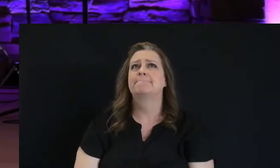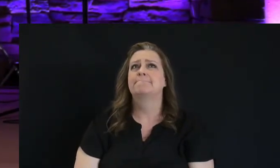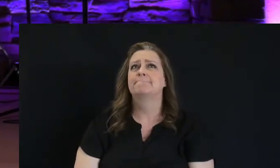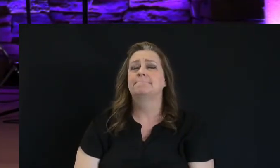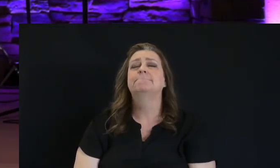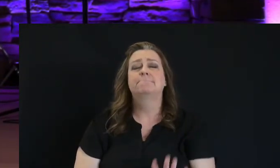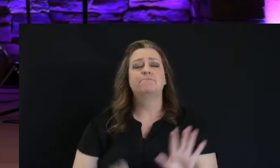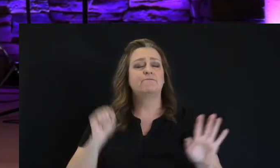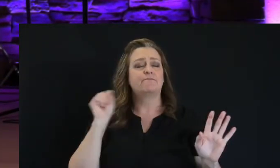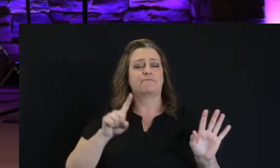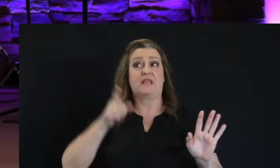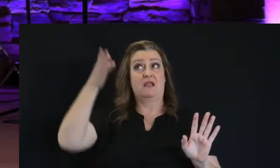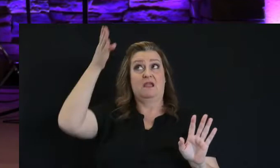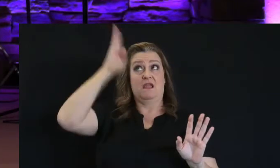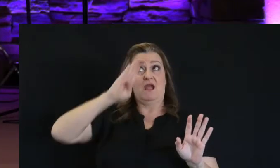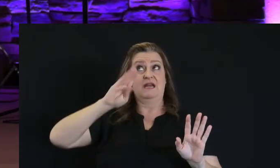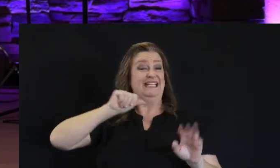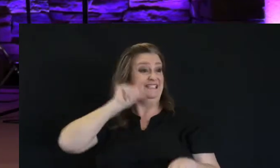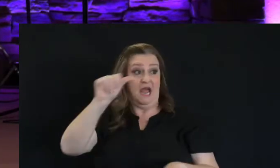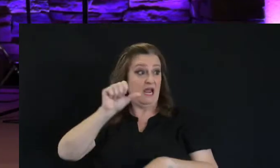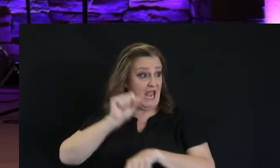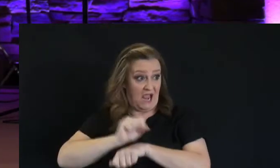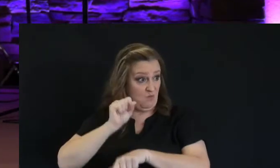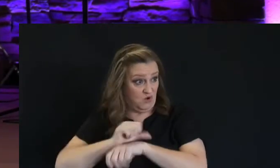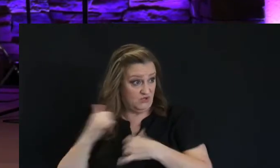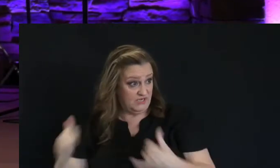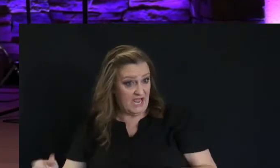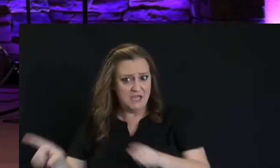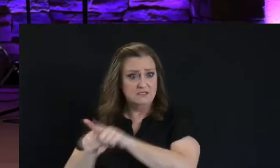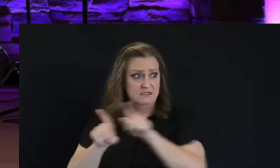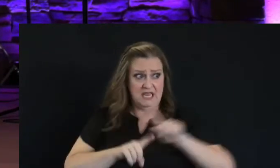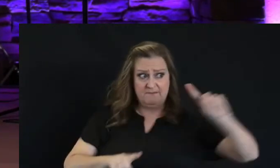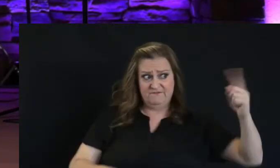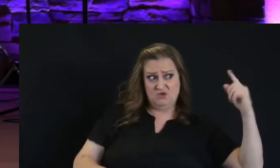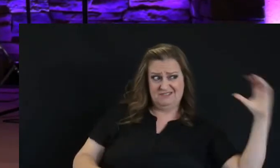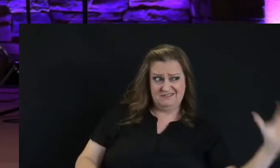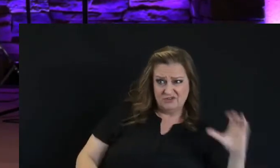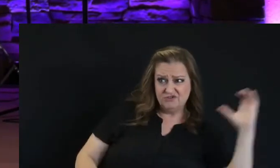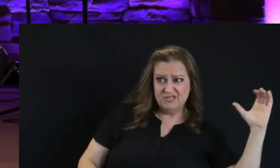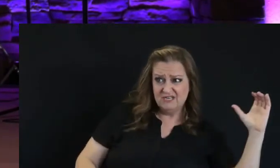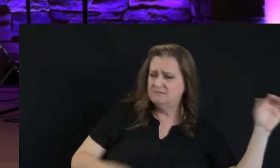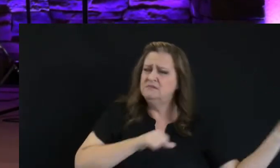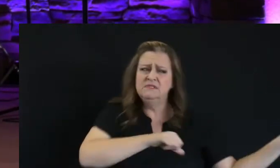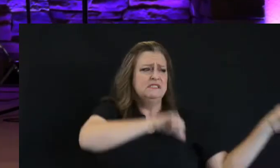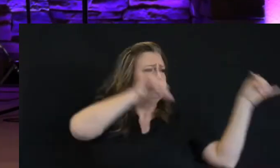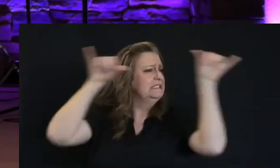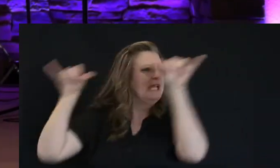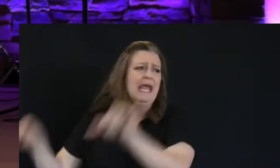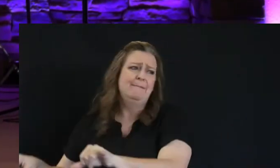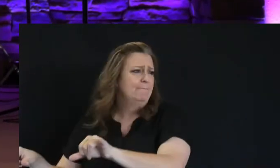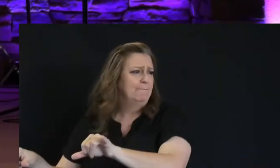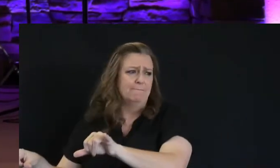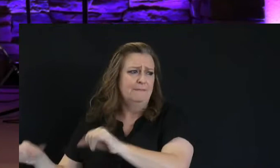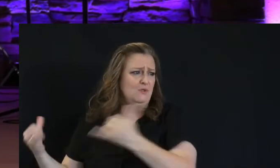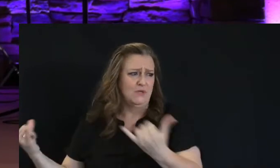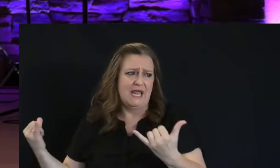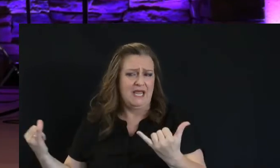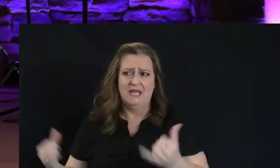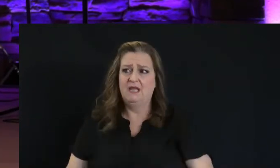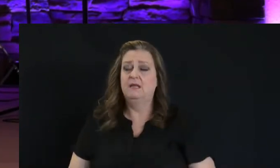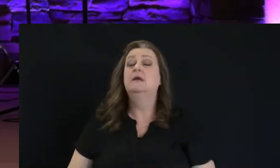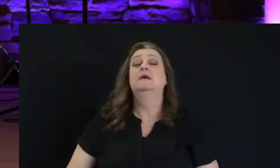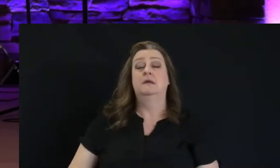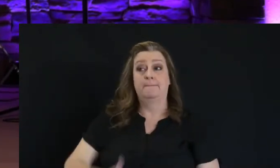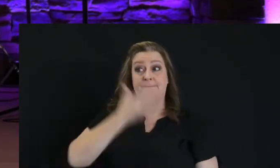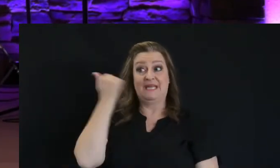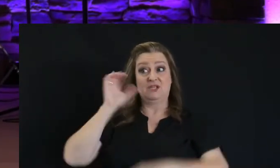Let me ask you a question. Is God not at work today as he was in the first century? He's at work just as much today as he was in the first century. As a matter of fact, because